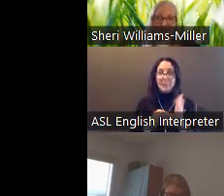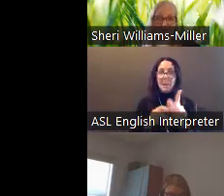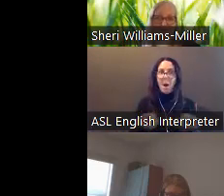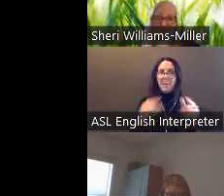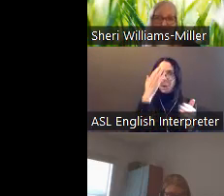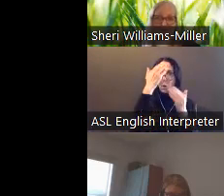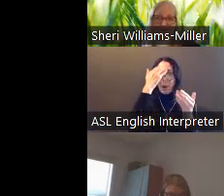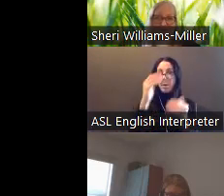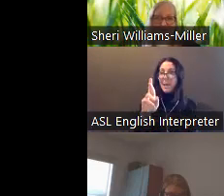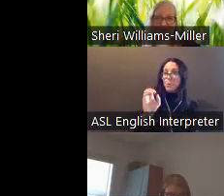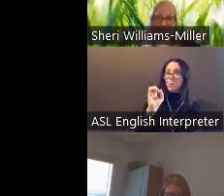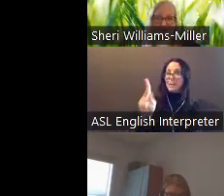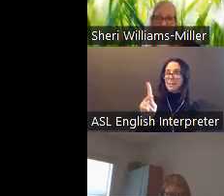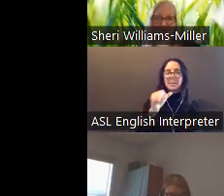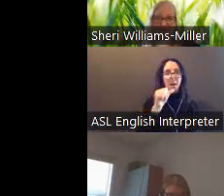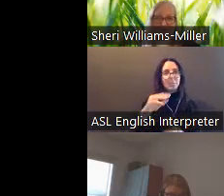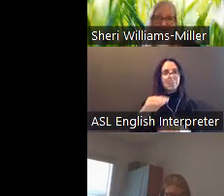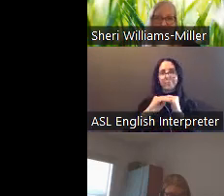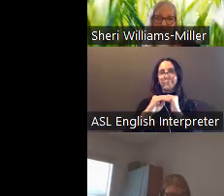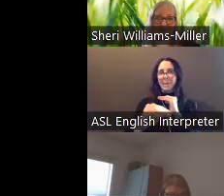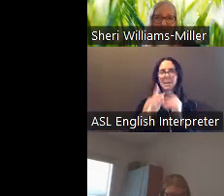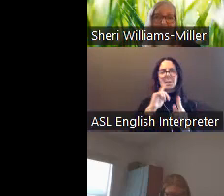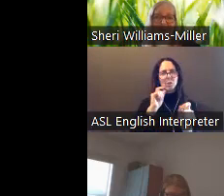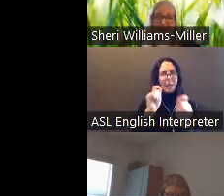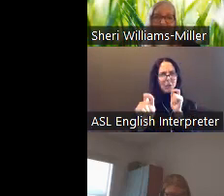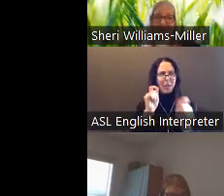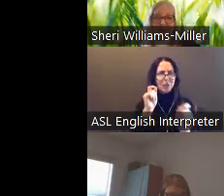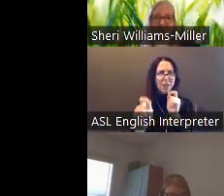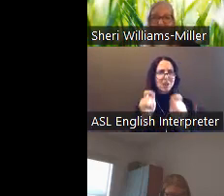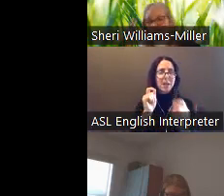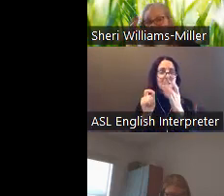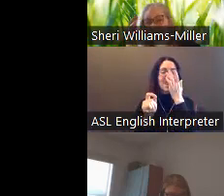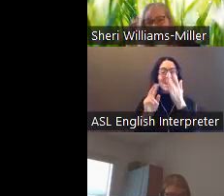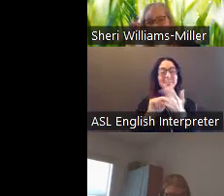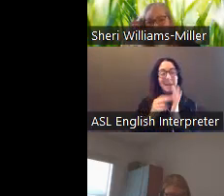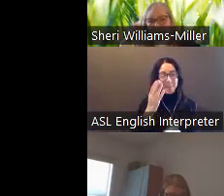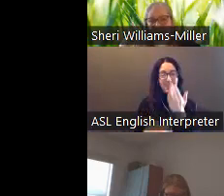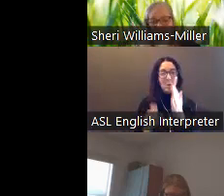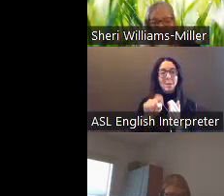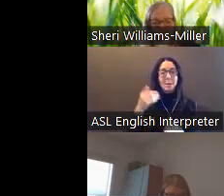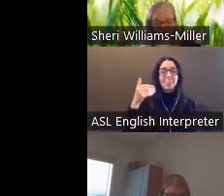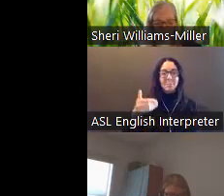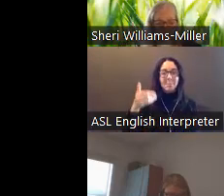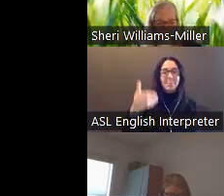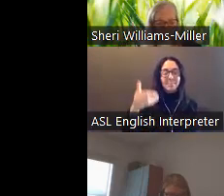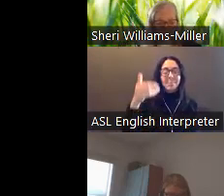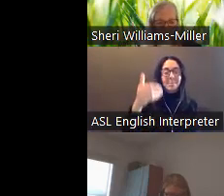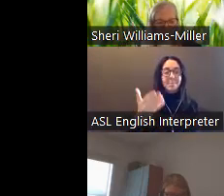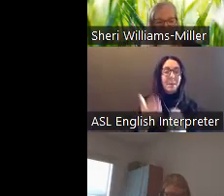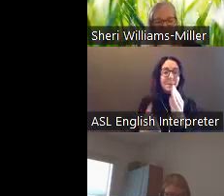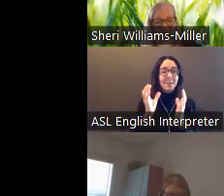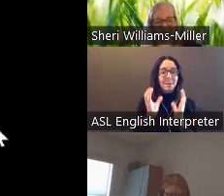risk is ever changing, and you may be doing it multiple times as your client situations